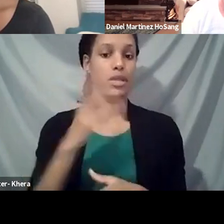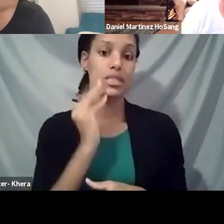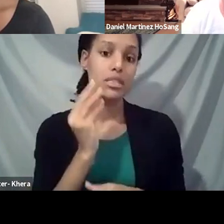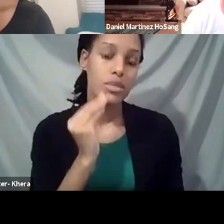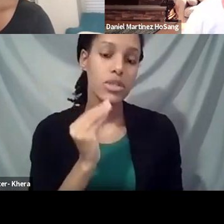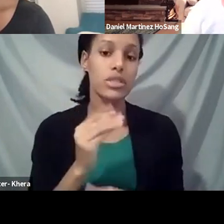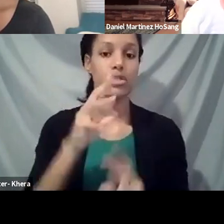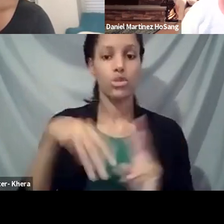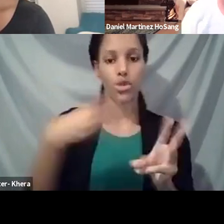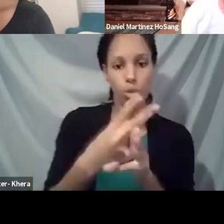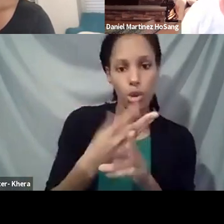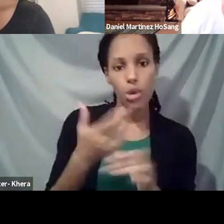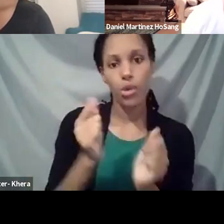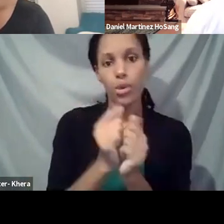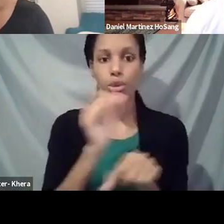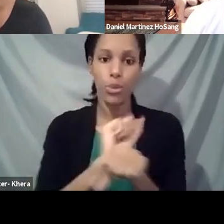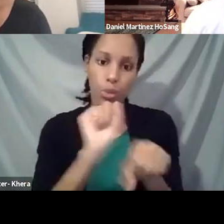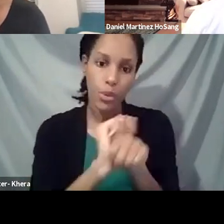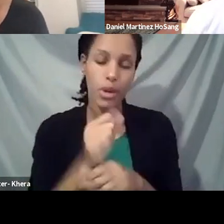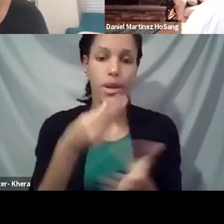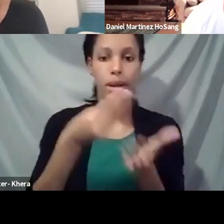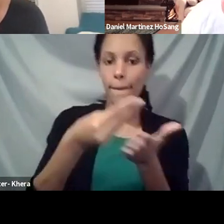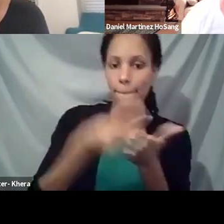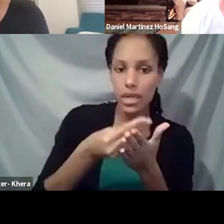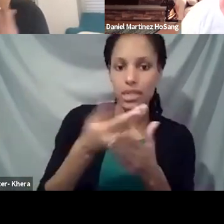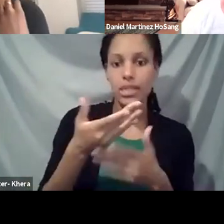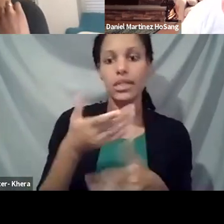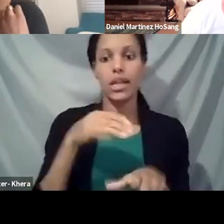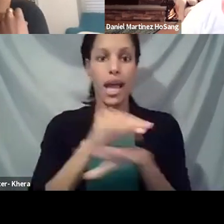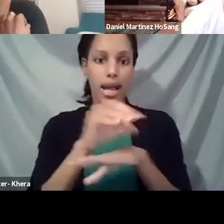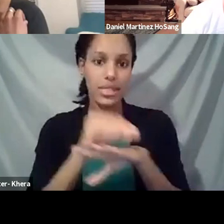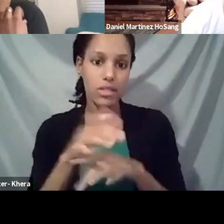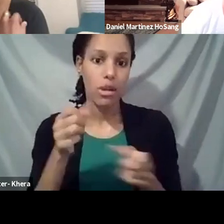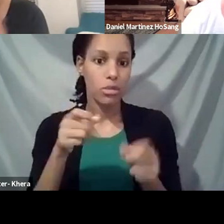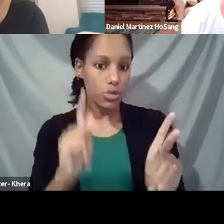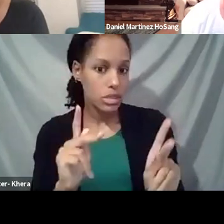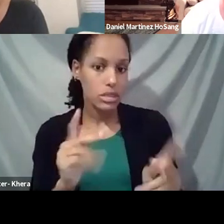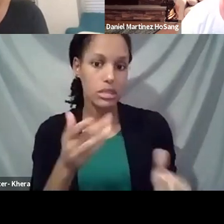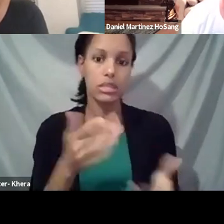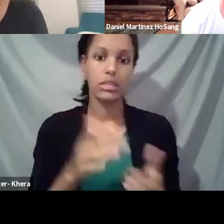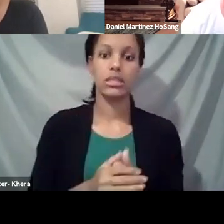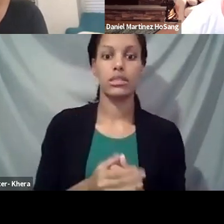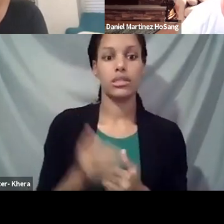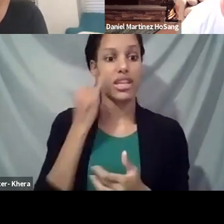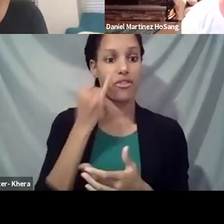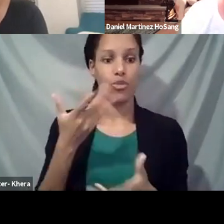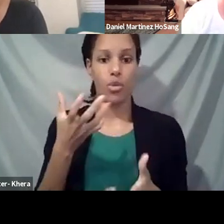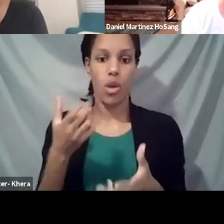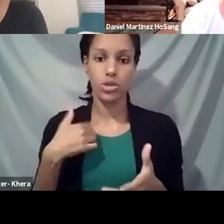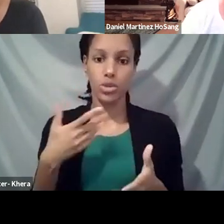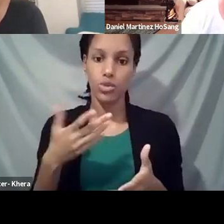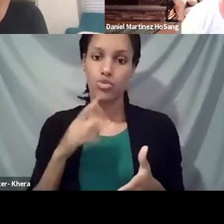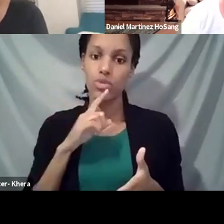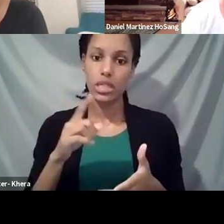with money, with access to opportunities, whether we seek to embrace or challenge or